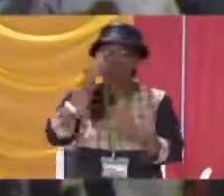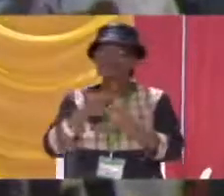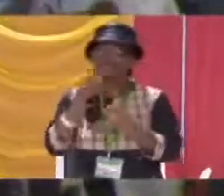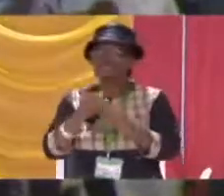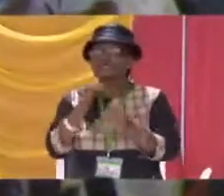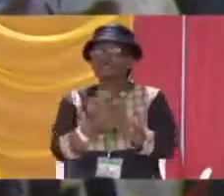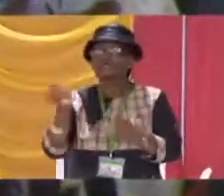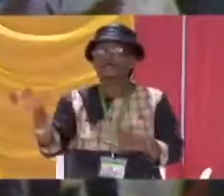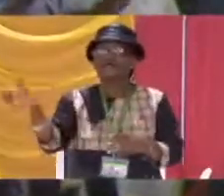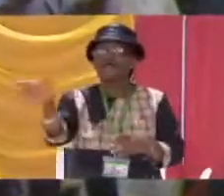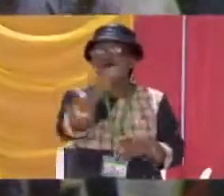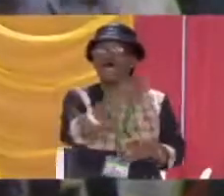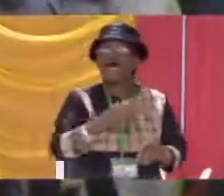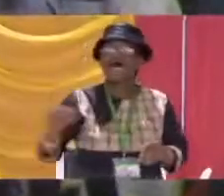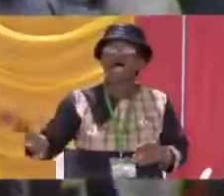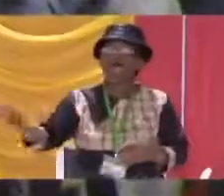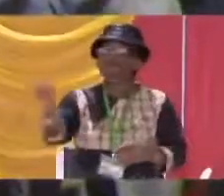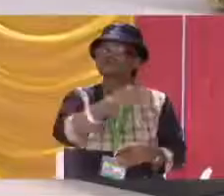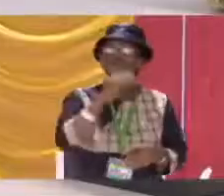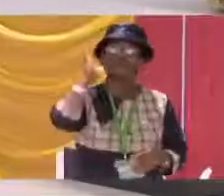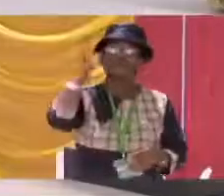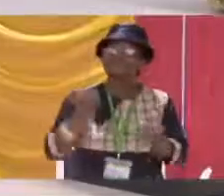And you will serve God to the end.